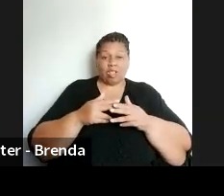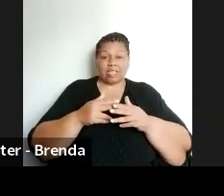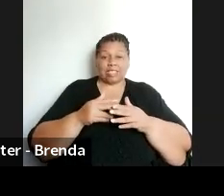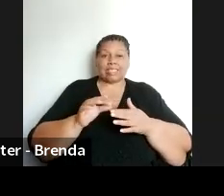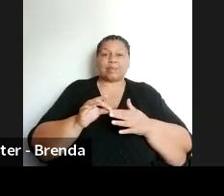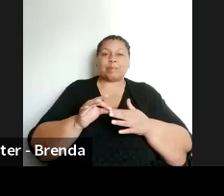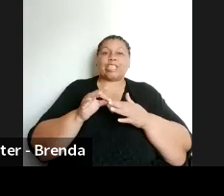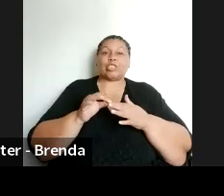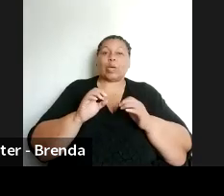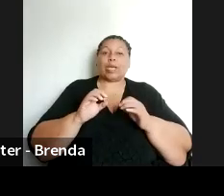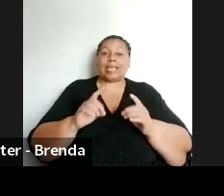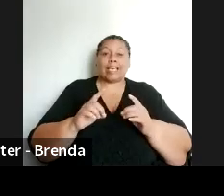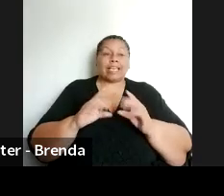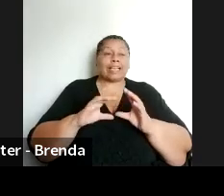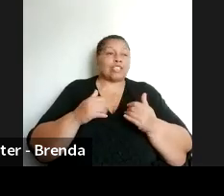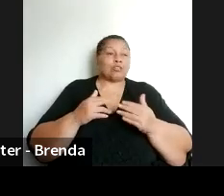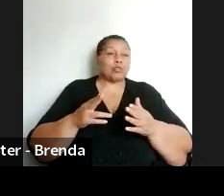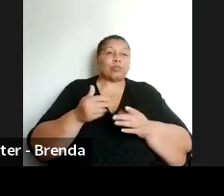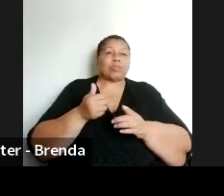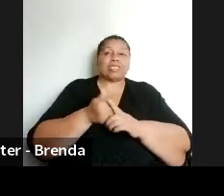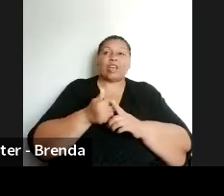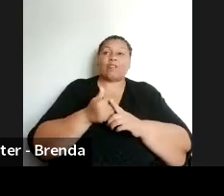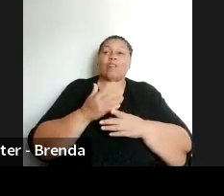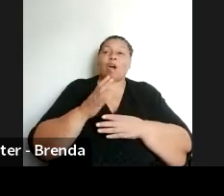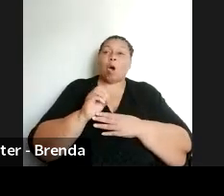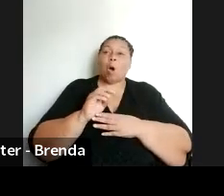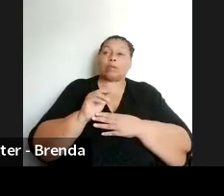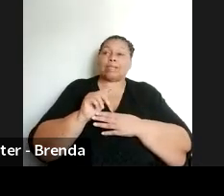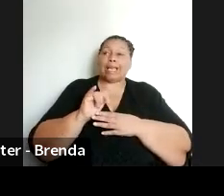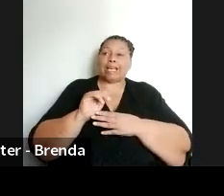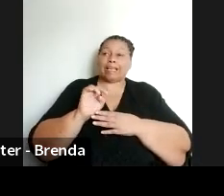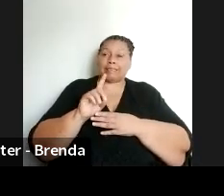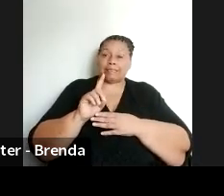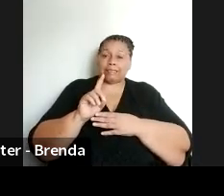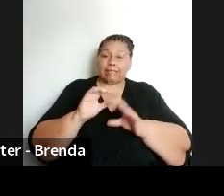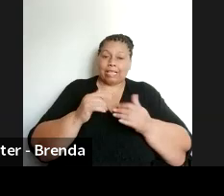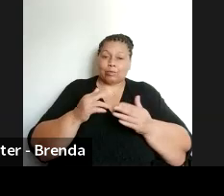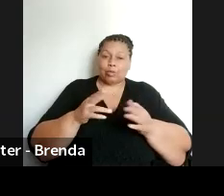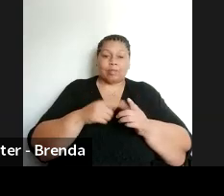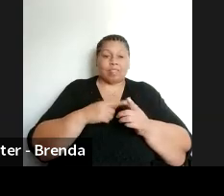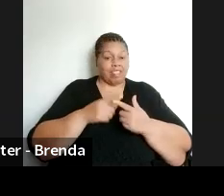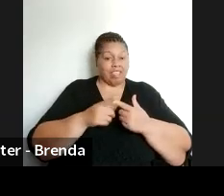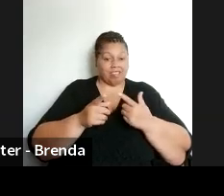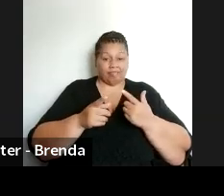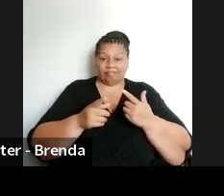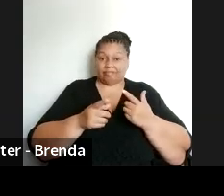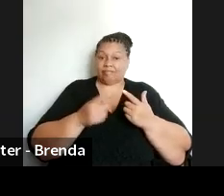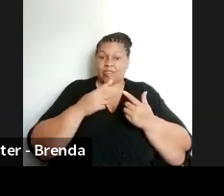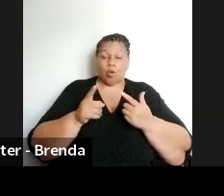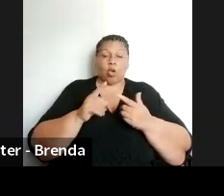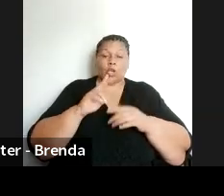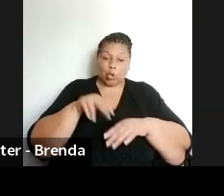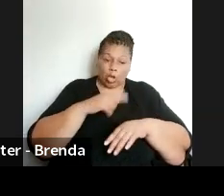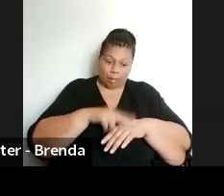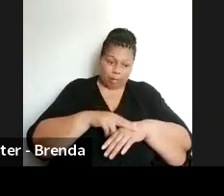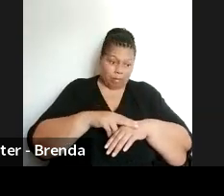classrooms, self-contained classrooms, stuff like that, and for normal people, regular